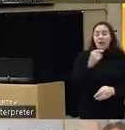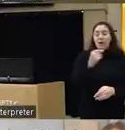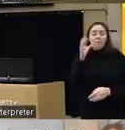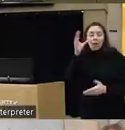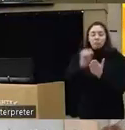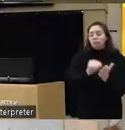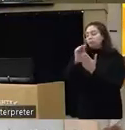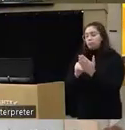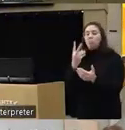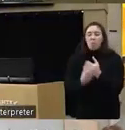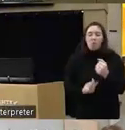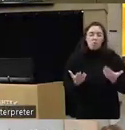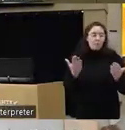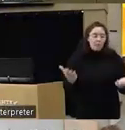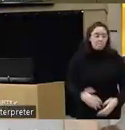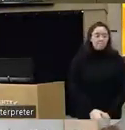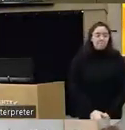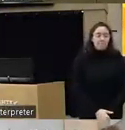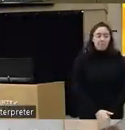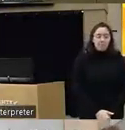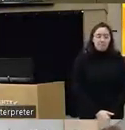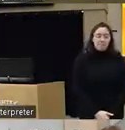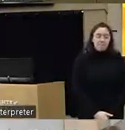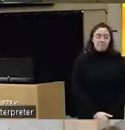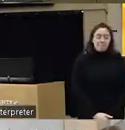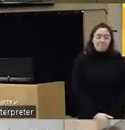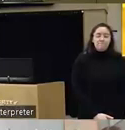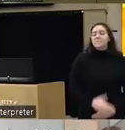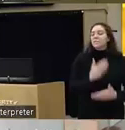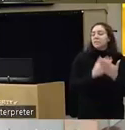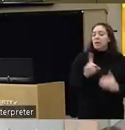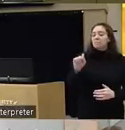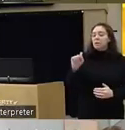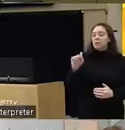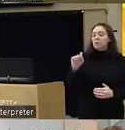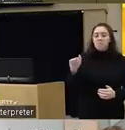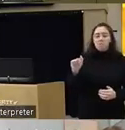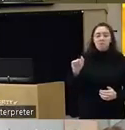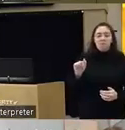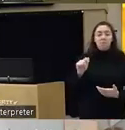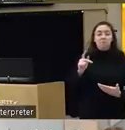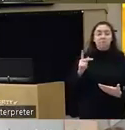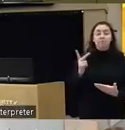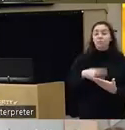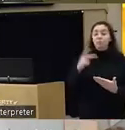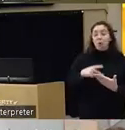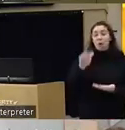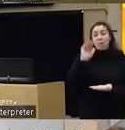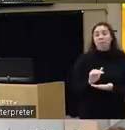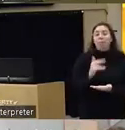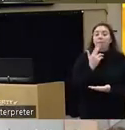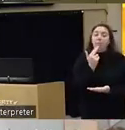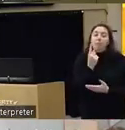patient. This is some of our data. Again, we're a program in our infancy of less than a year.